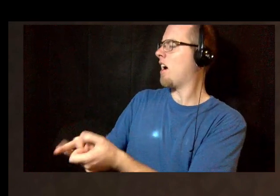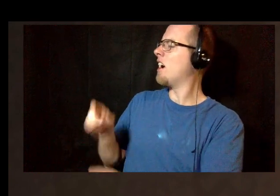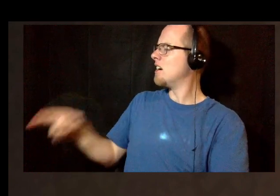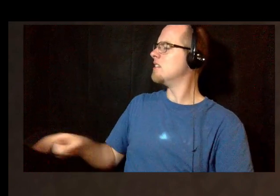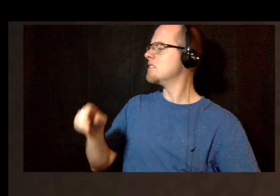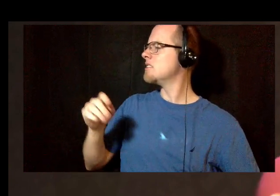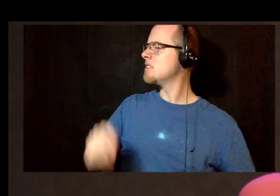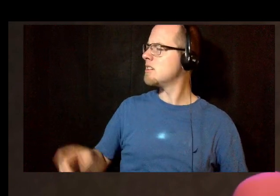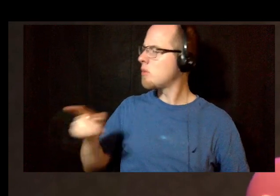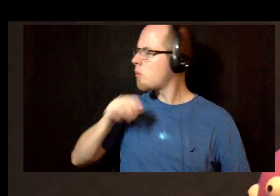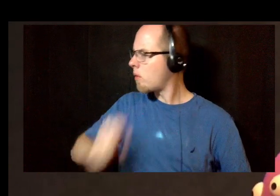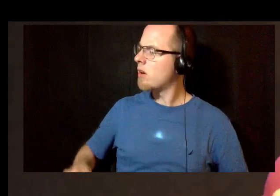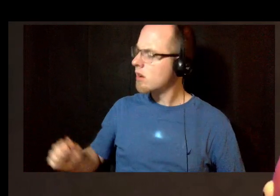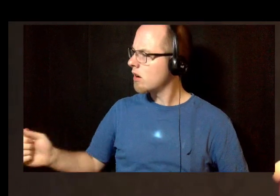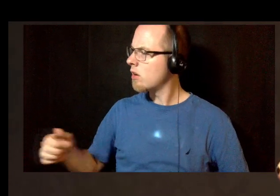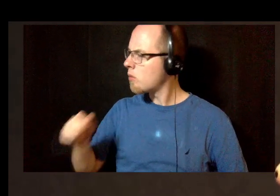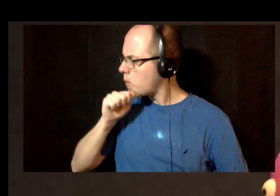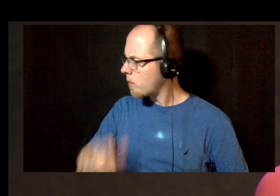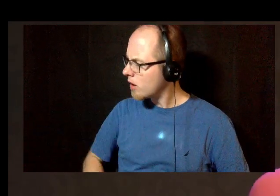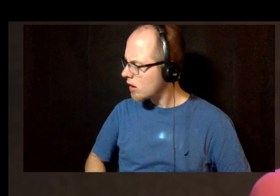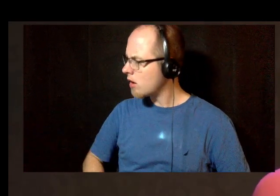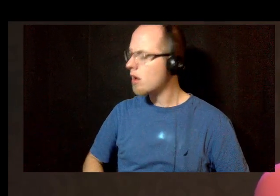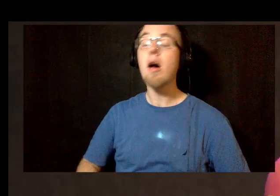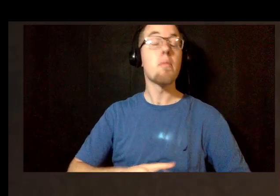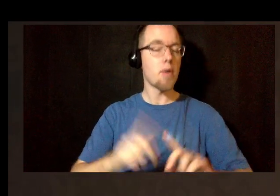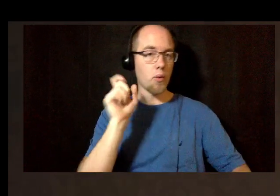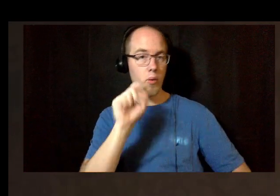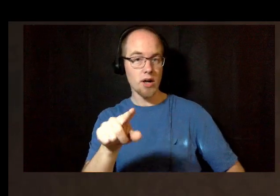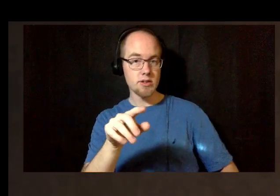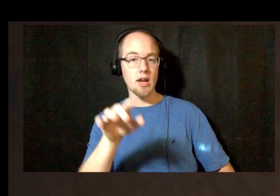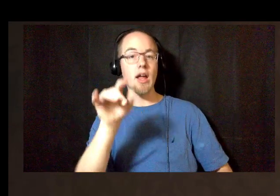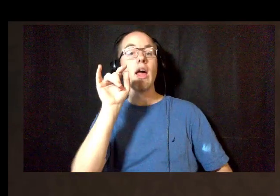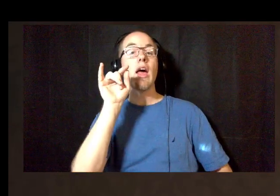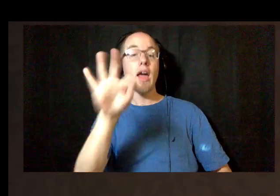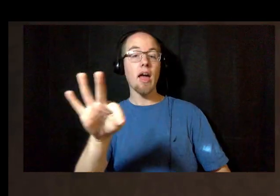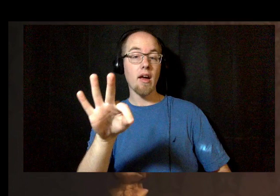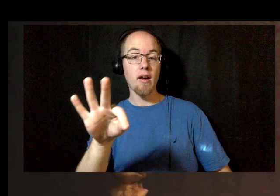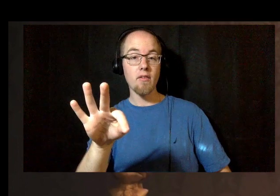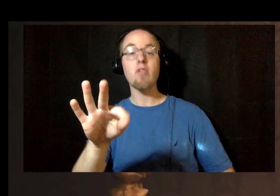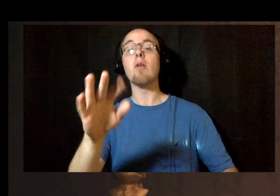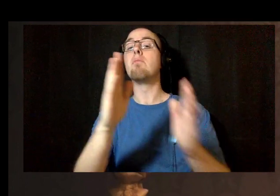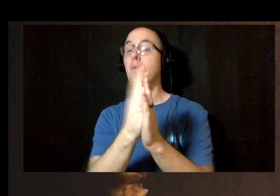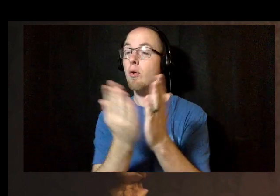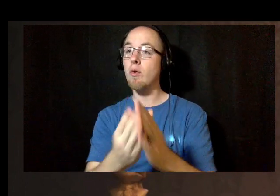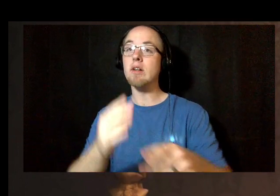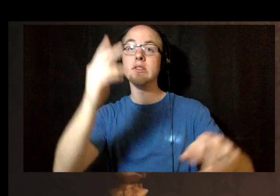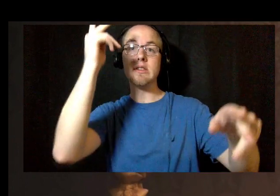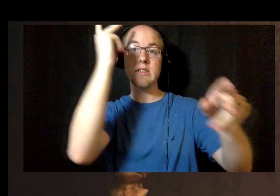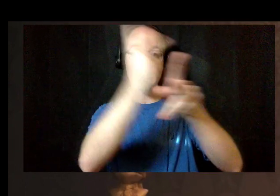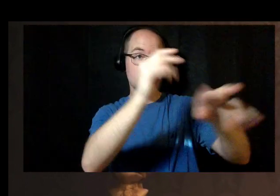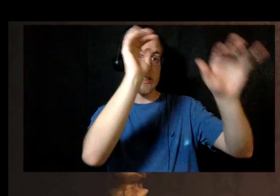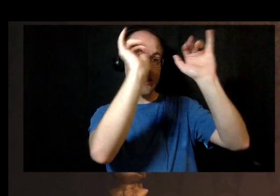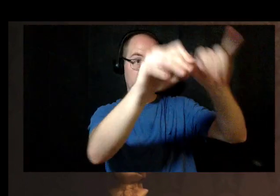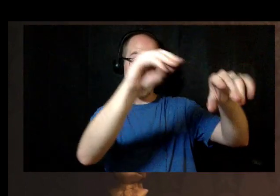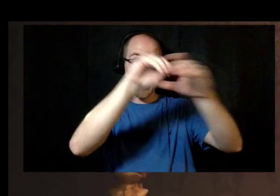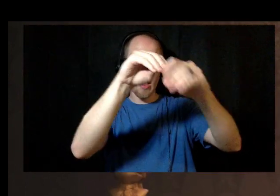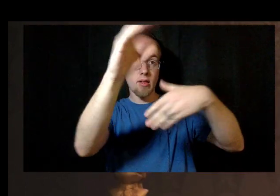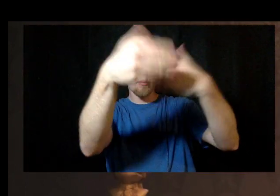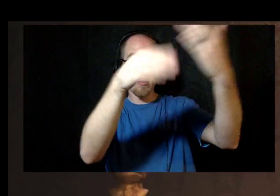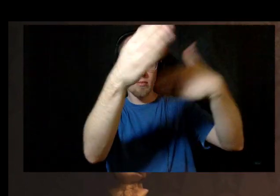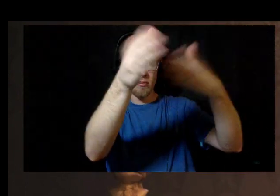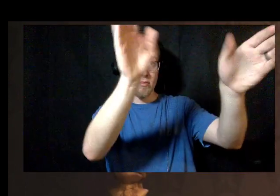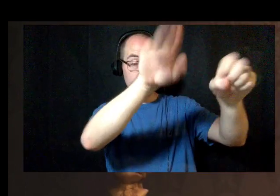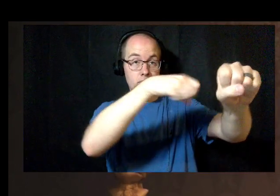The question is, if To Kill a Mockingbird had have stayed in that vault alongside this newly discovered